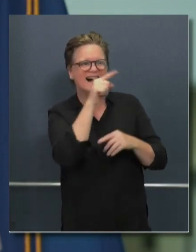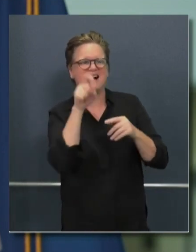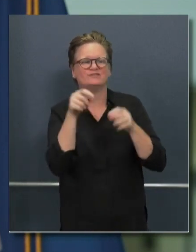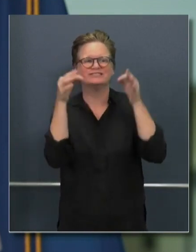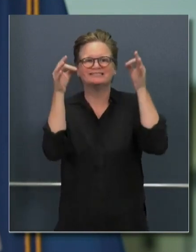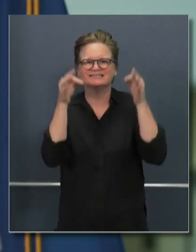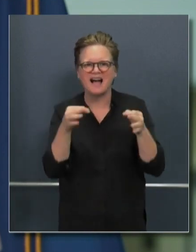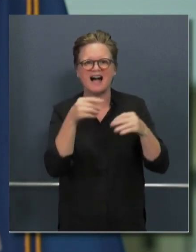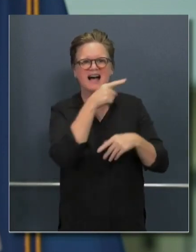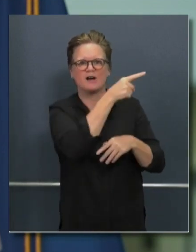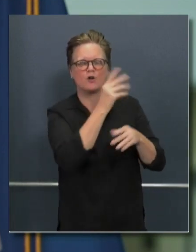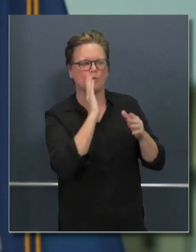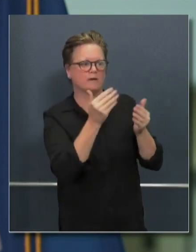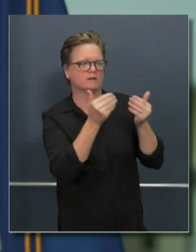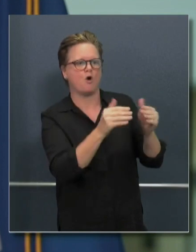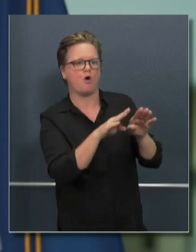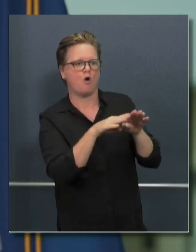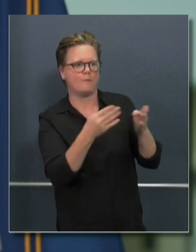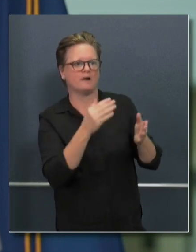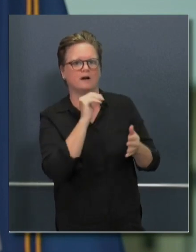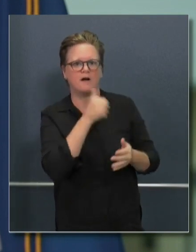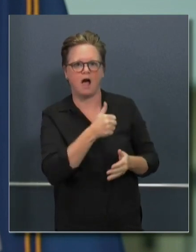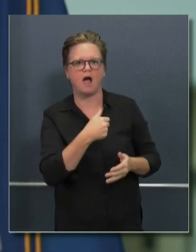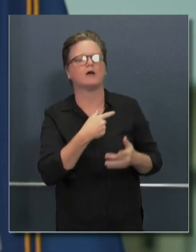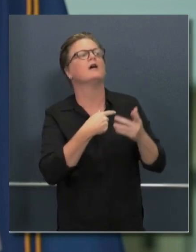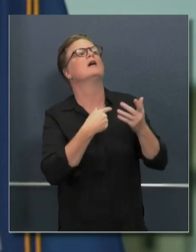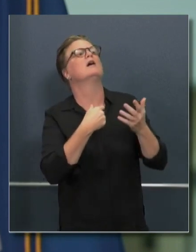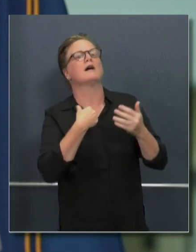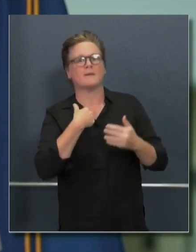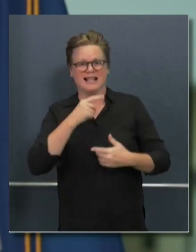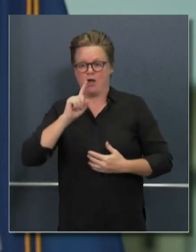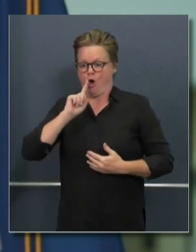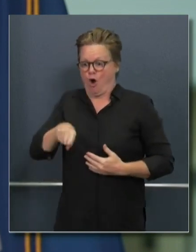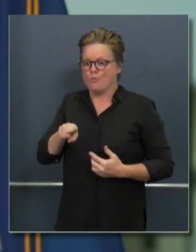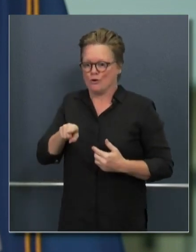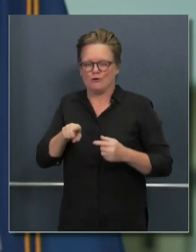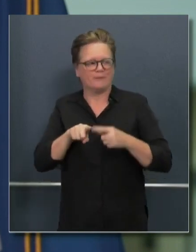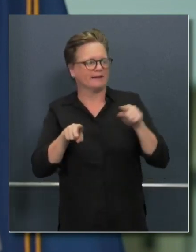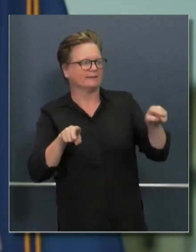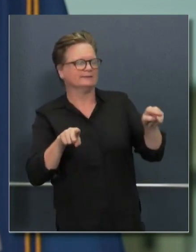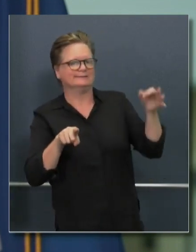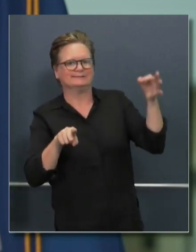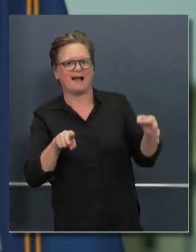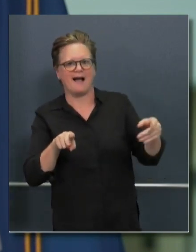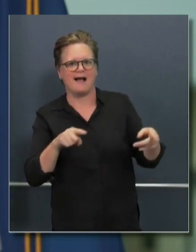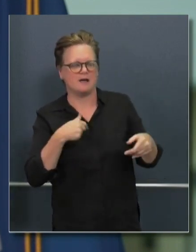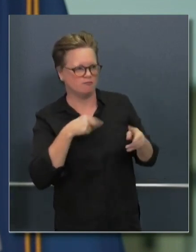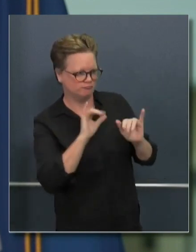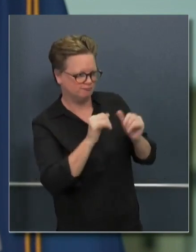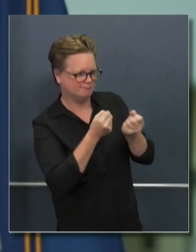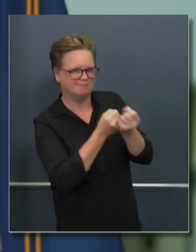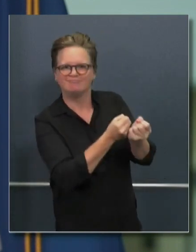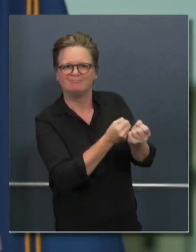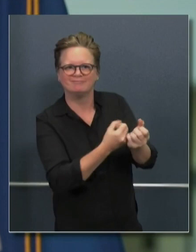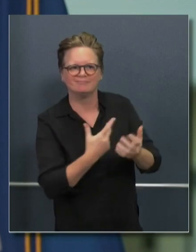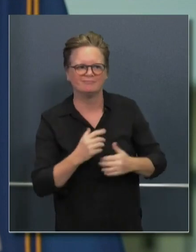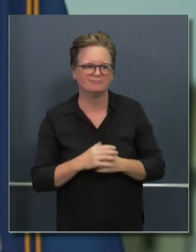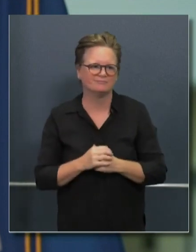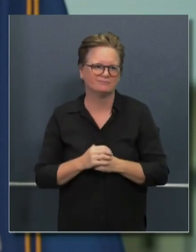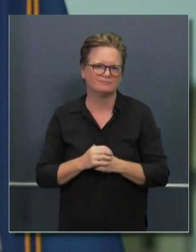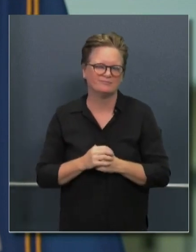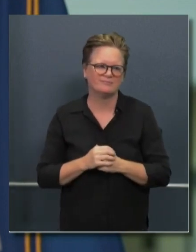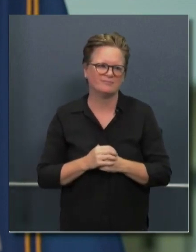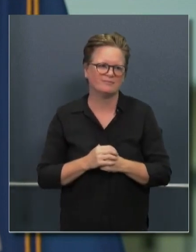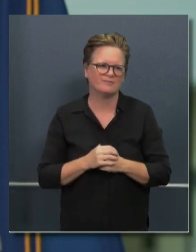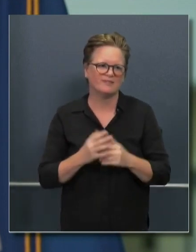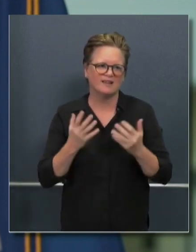with their county elected officials, to make that determination of when. Again, guidelines don't mean go. We